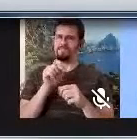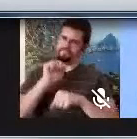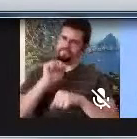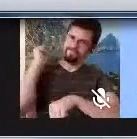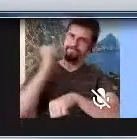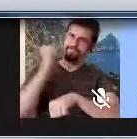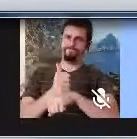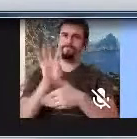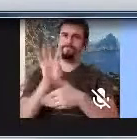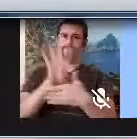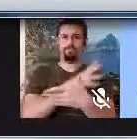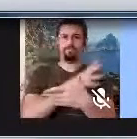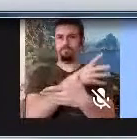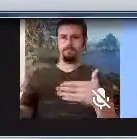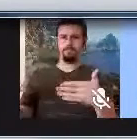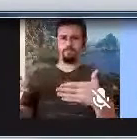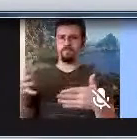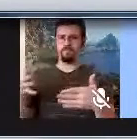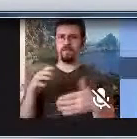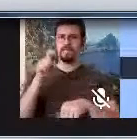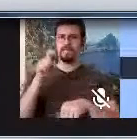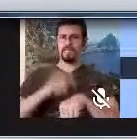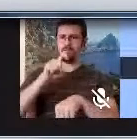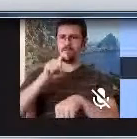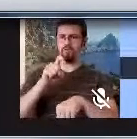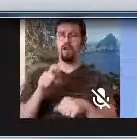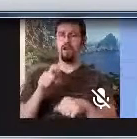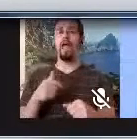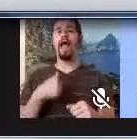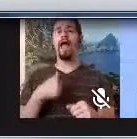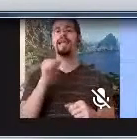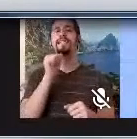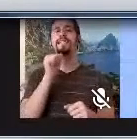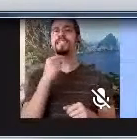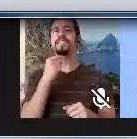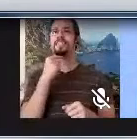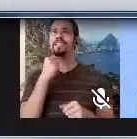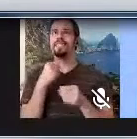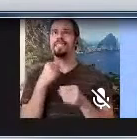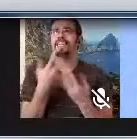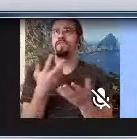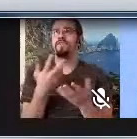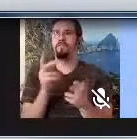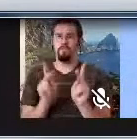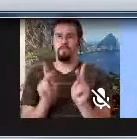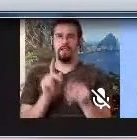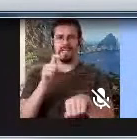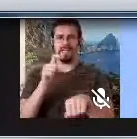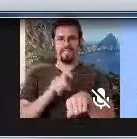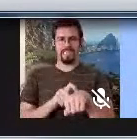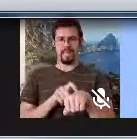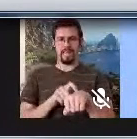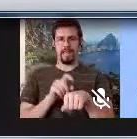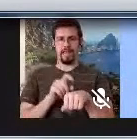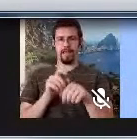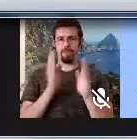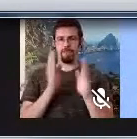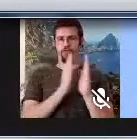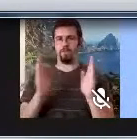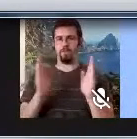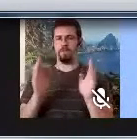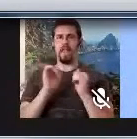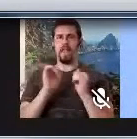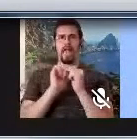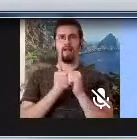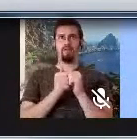meaning I didn't give people like an imaginary time frame for how to divide events in time and count them